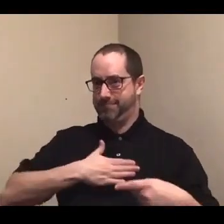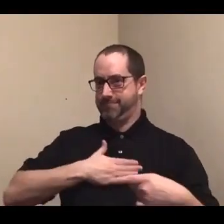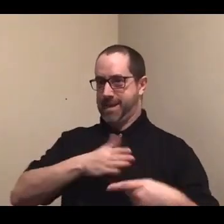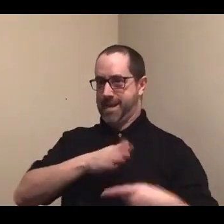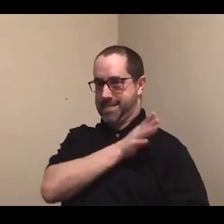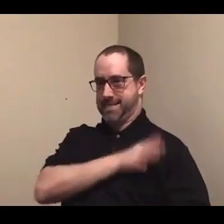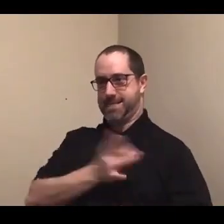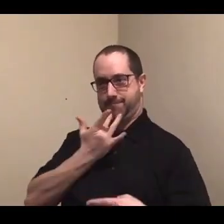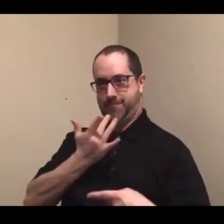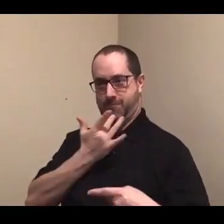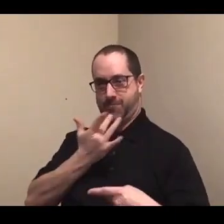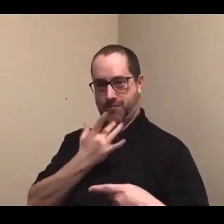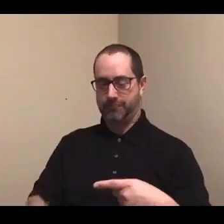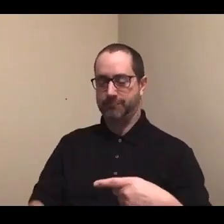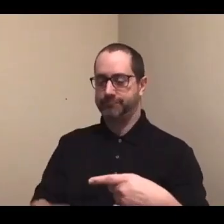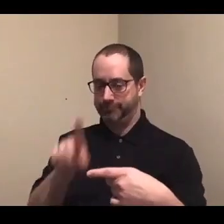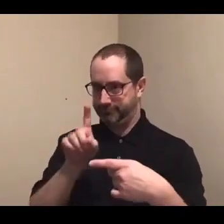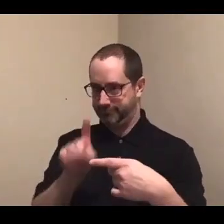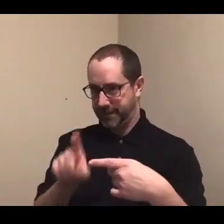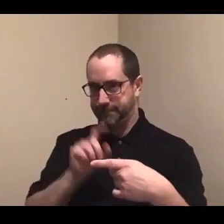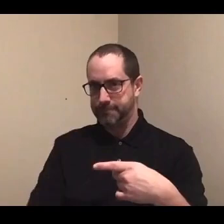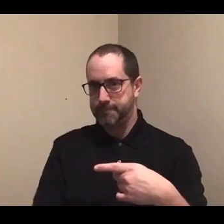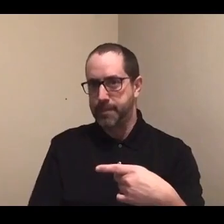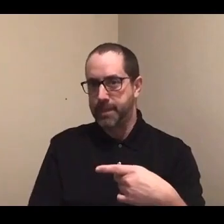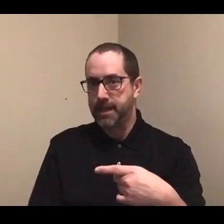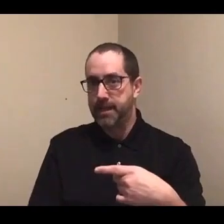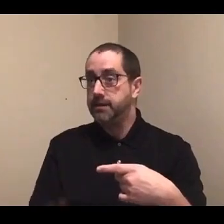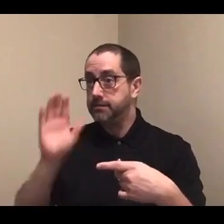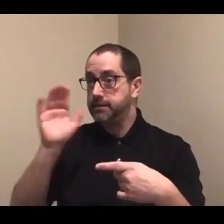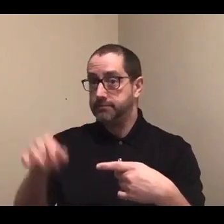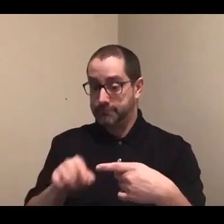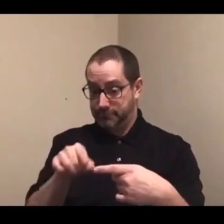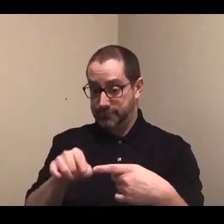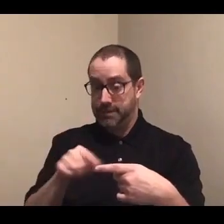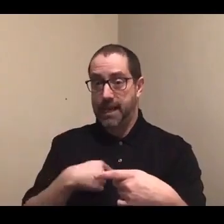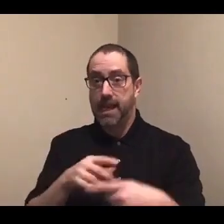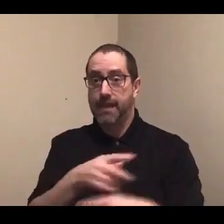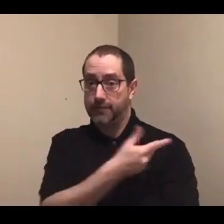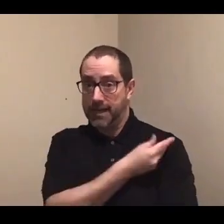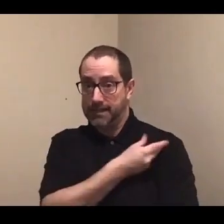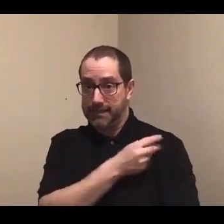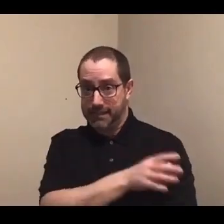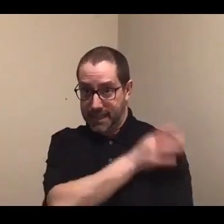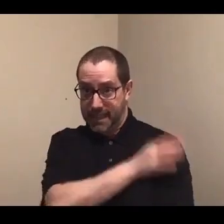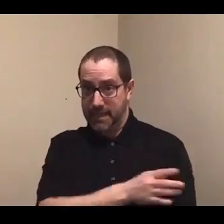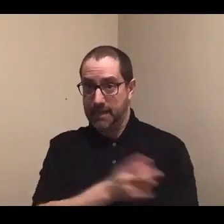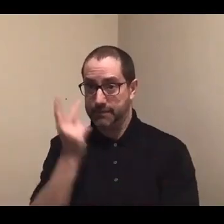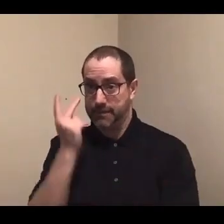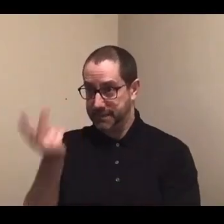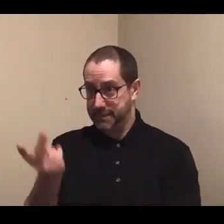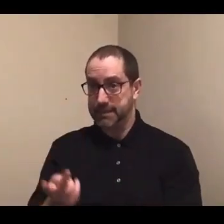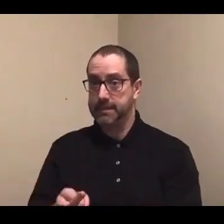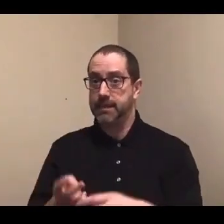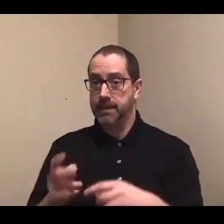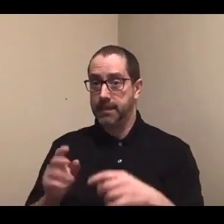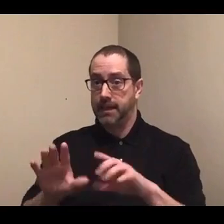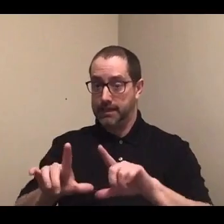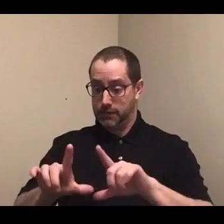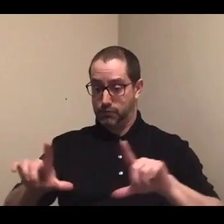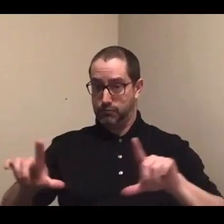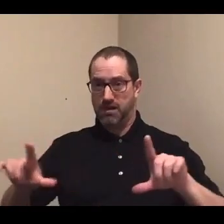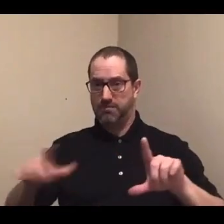Esterhazy. Now, it happens to be that Esterhazy does have a vaccine clinic, so it's showing me here. I'm also able to zoom out and see